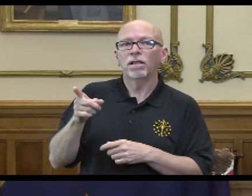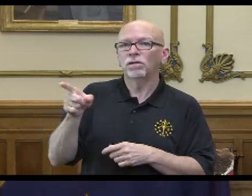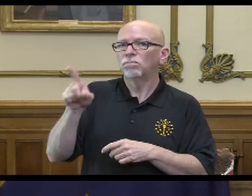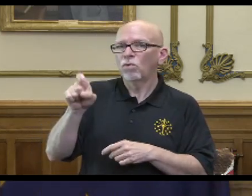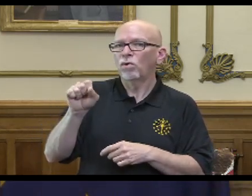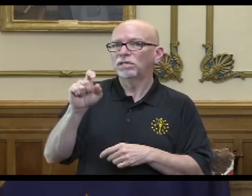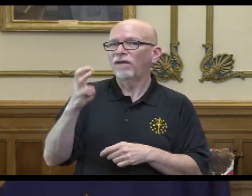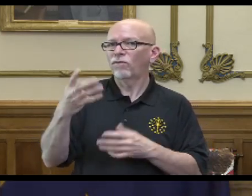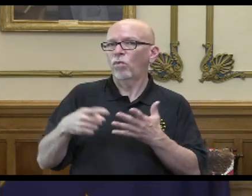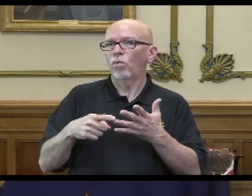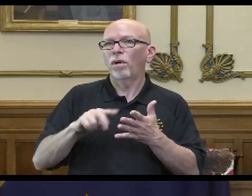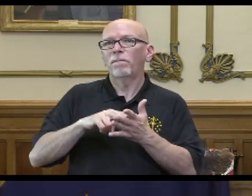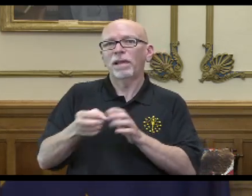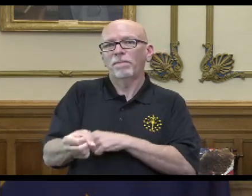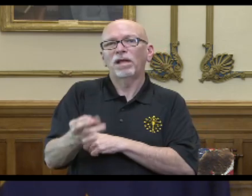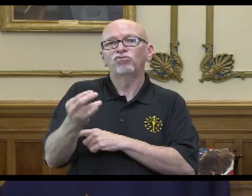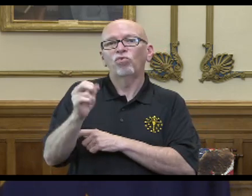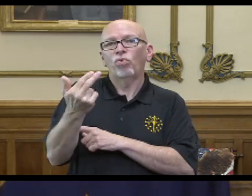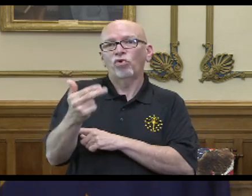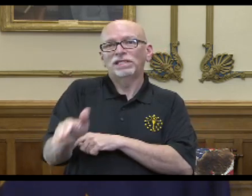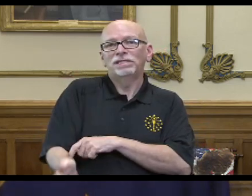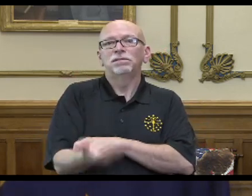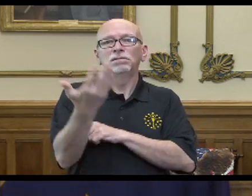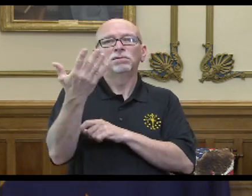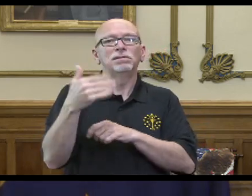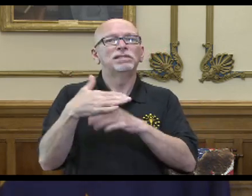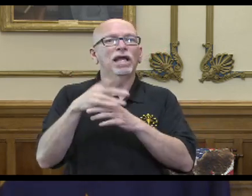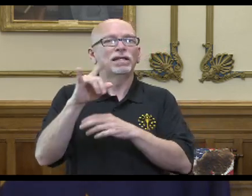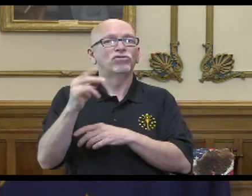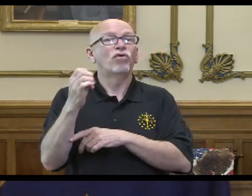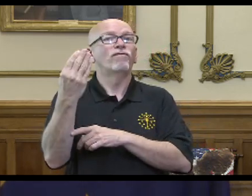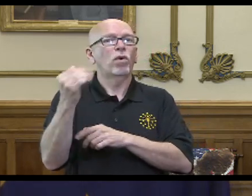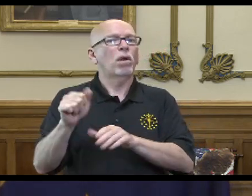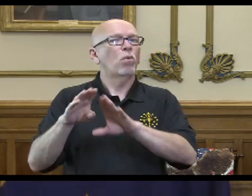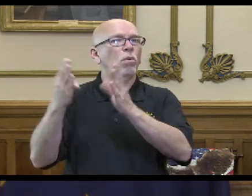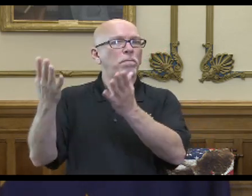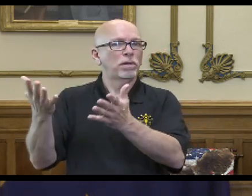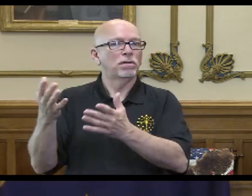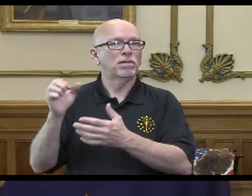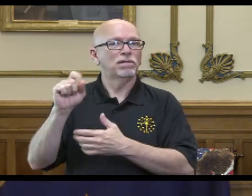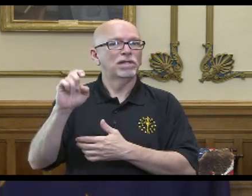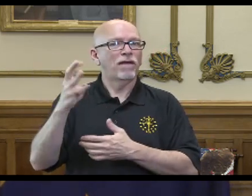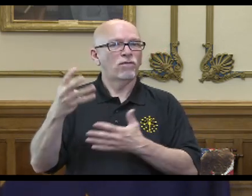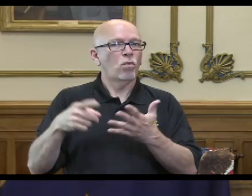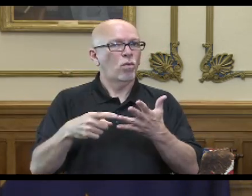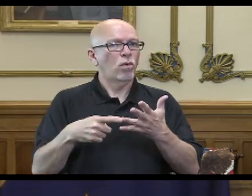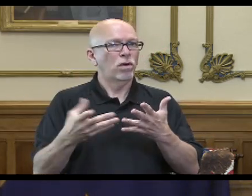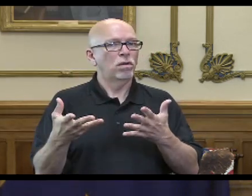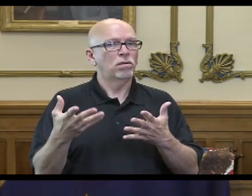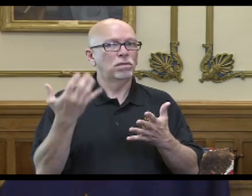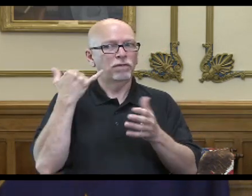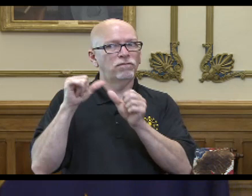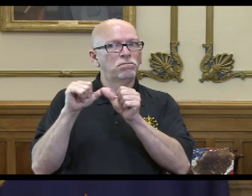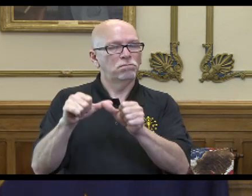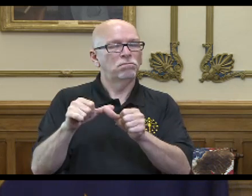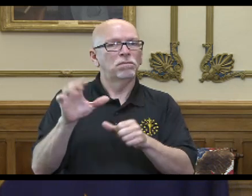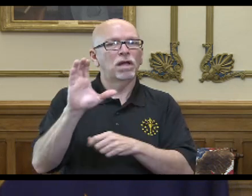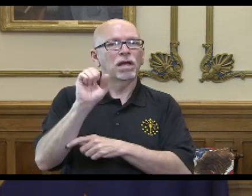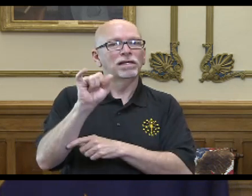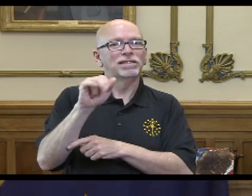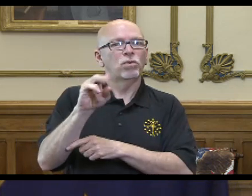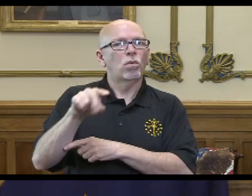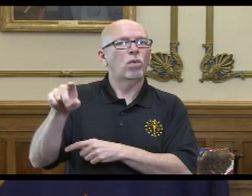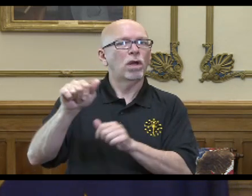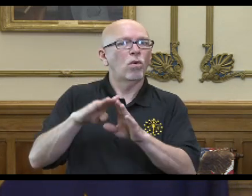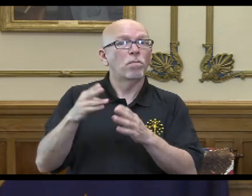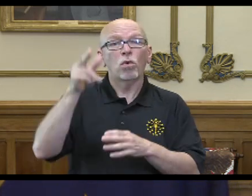so that'd be at midnight, June 13th. The next day, June 14th, we're in stage 4 where casinos would open.